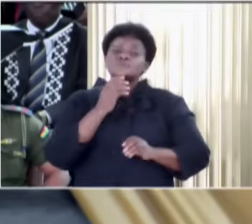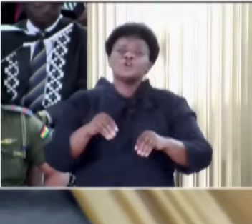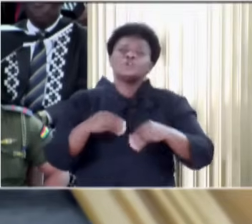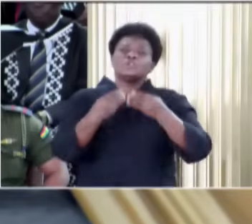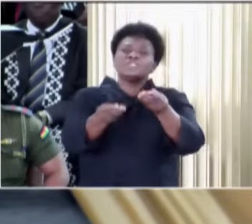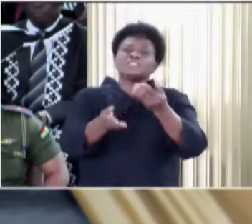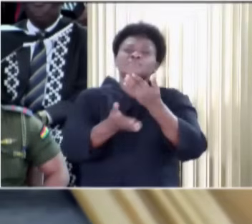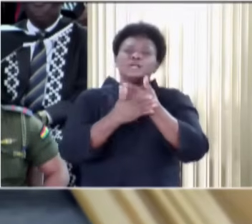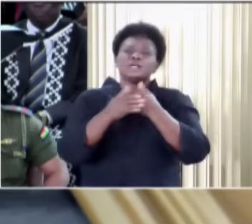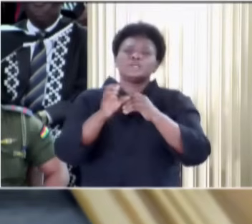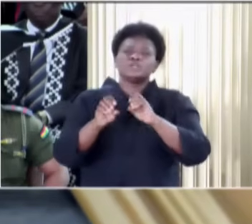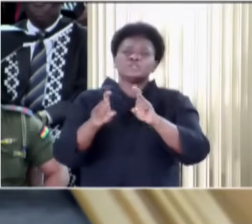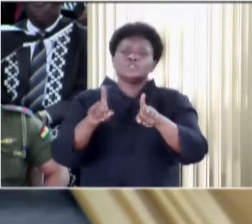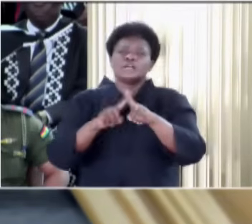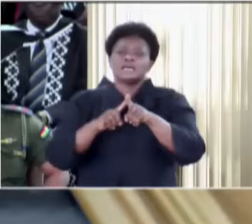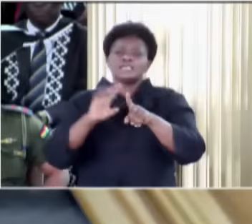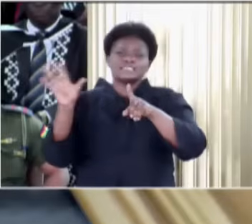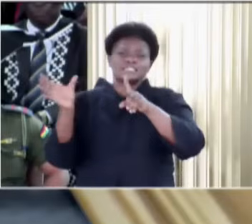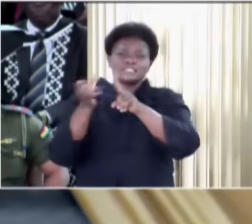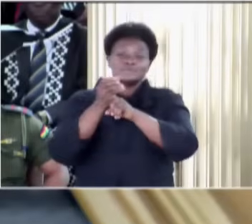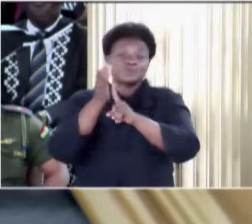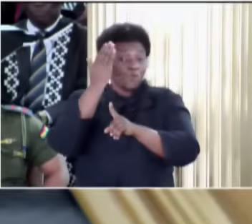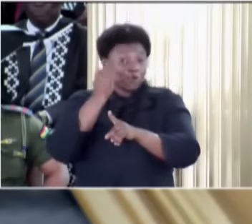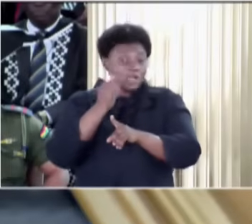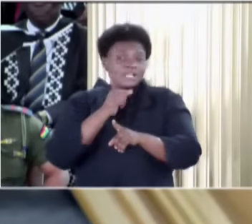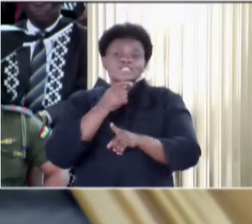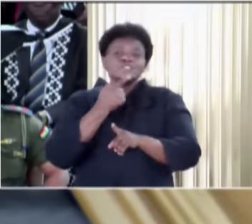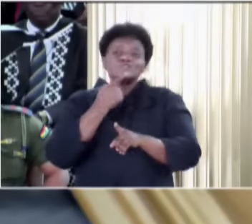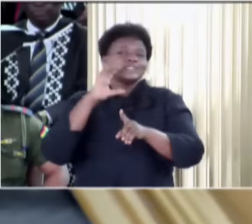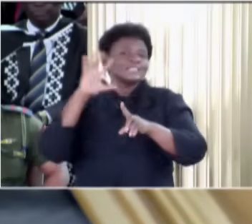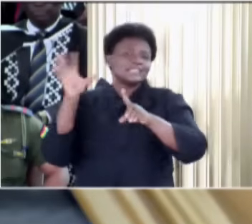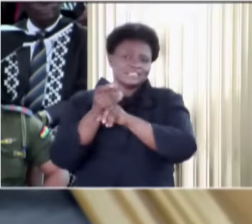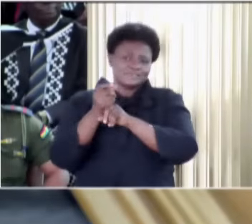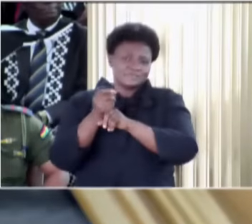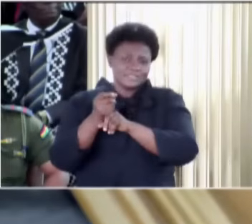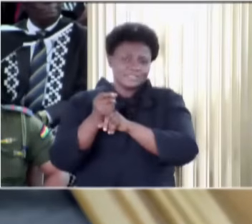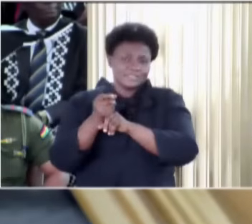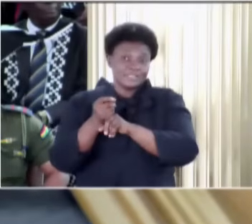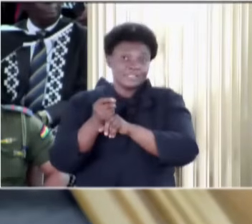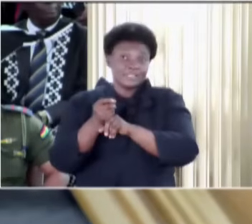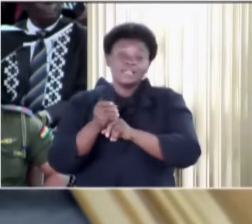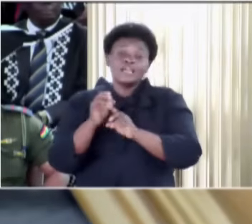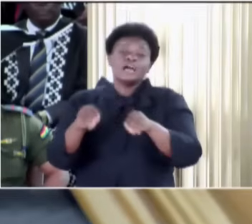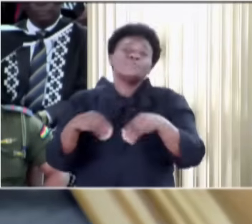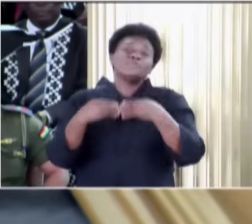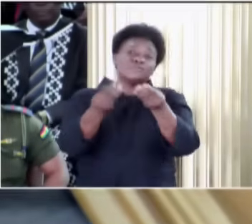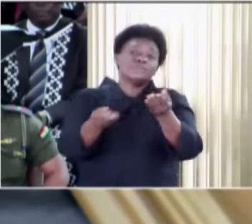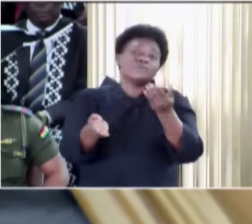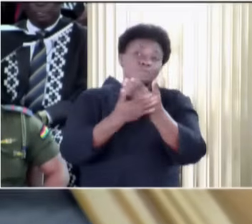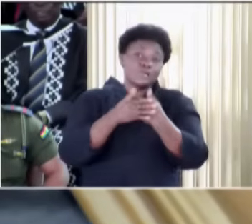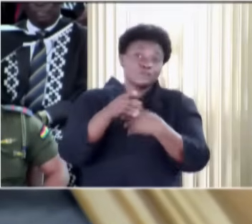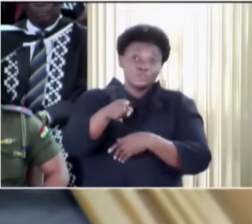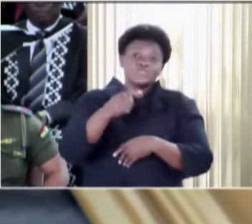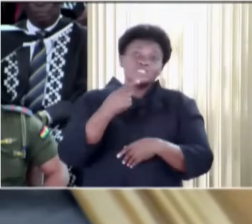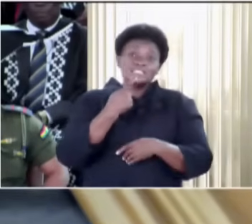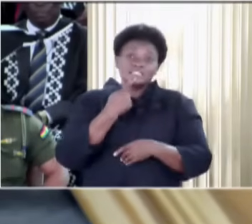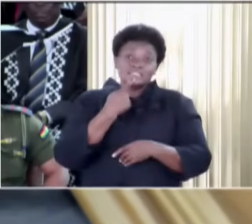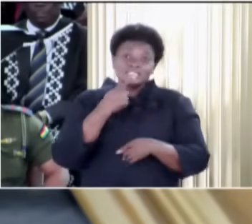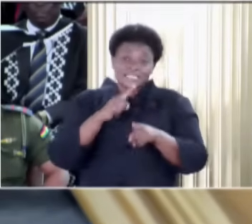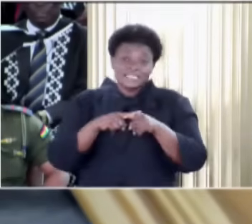to you as an achievement, because it is not an achievement. I'm handing it back to you because it is a